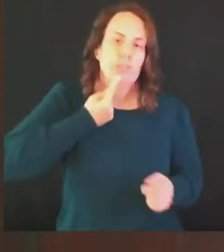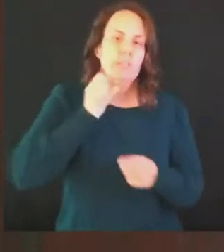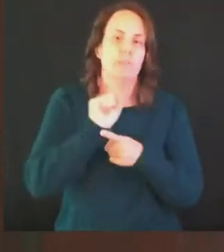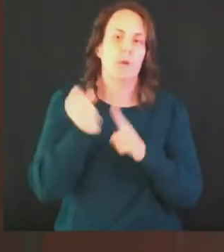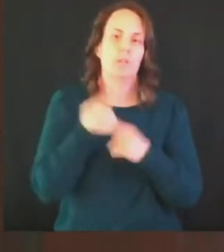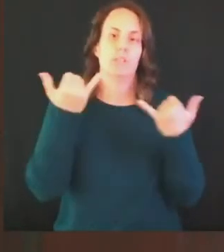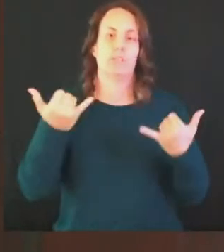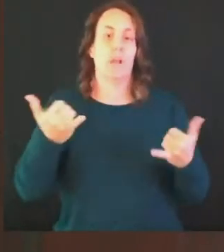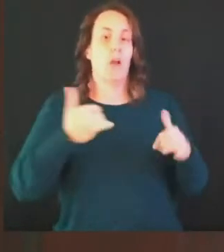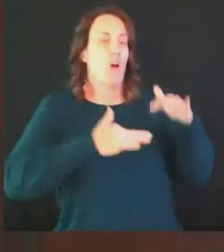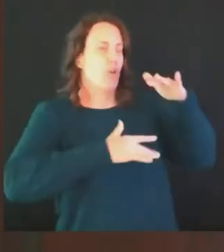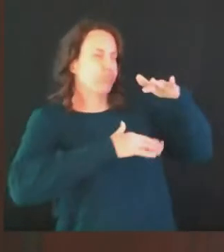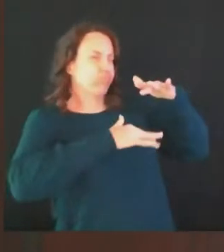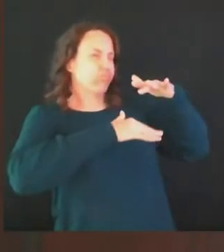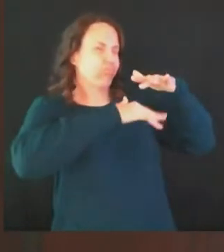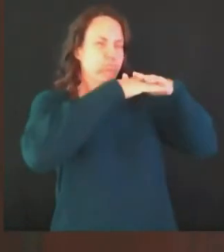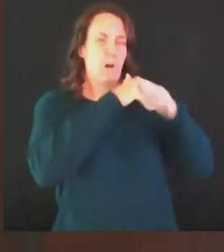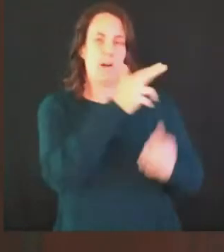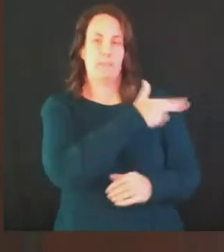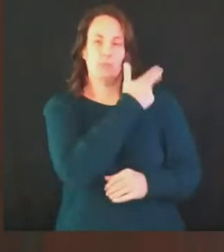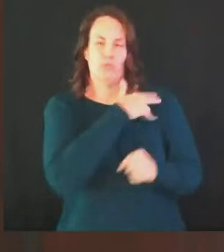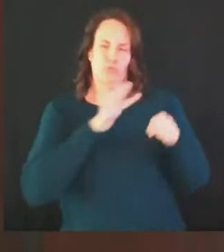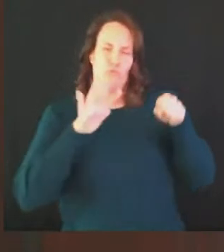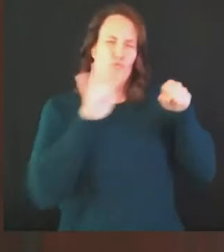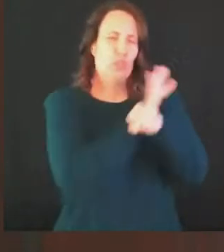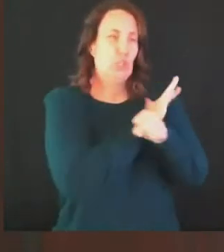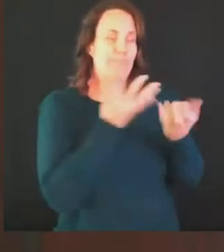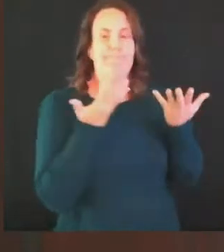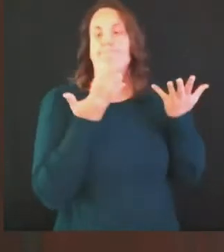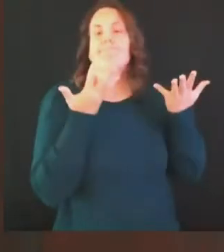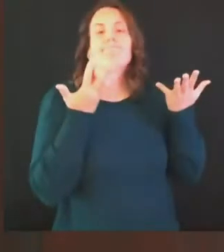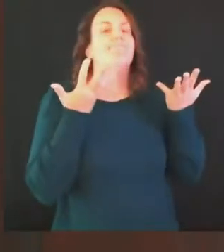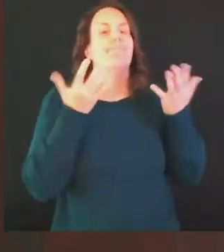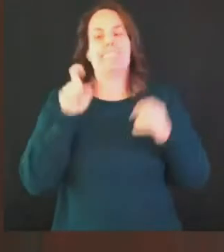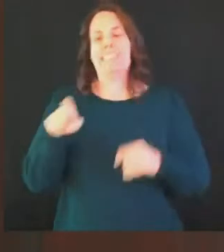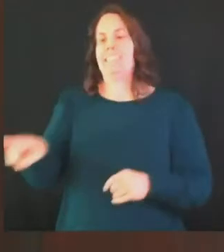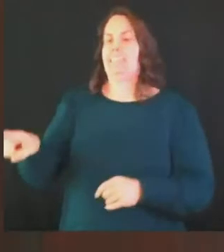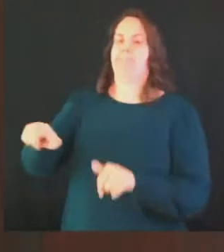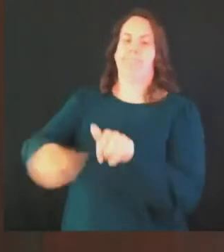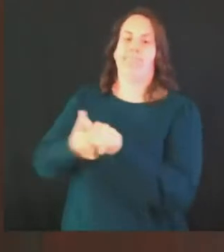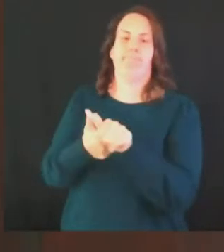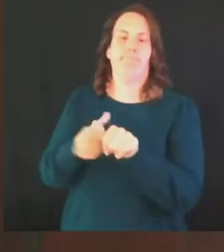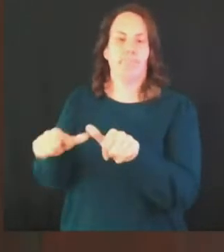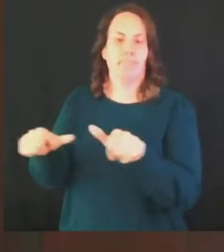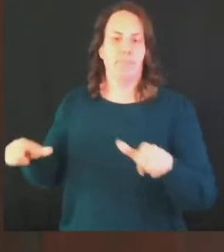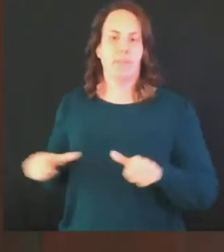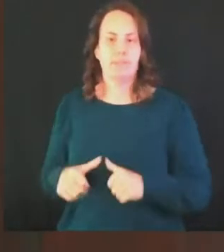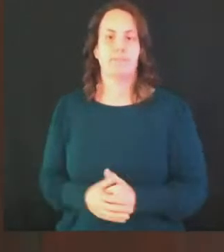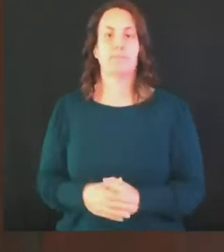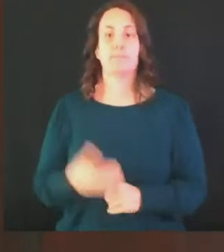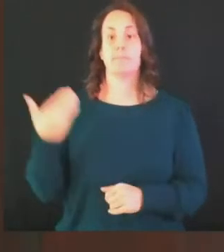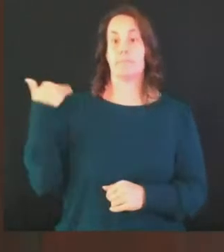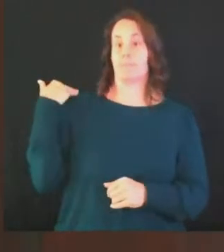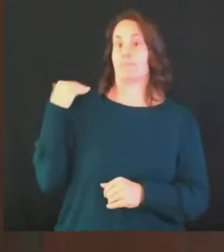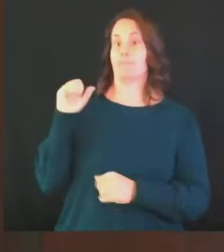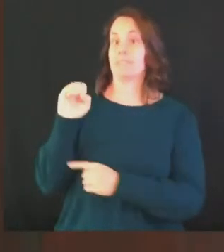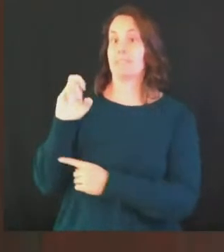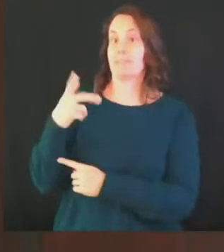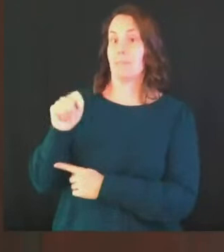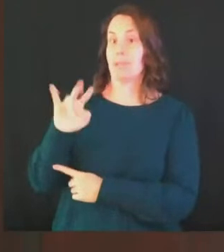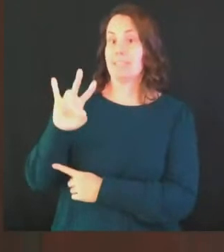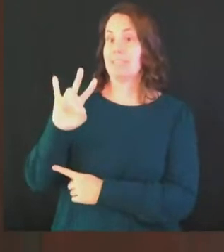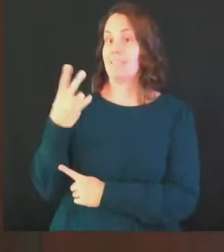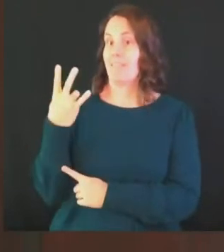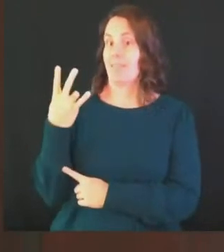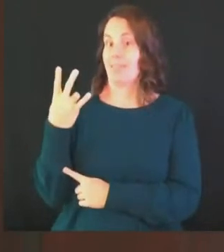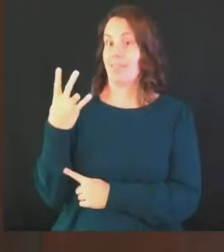7th, there were 289 patients hospitalized with COVID-19 in Wisconsin. In just 1 month,